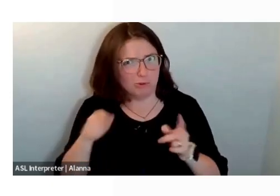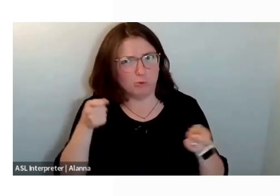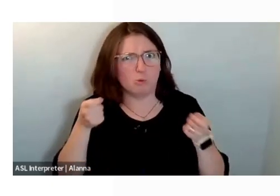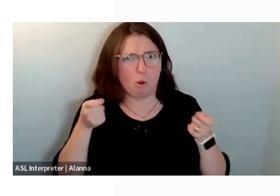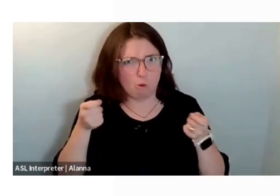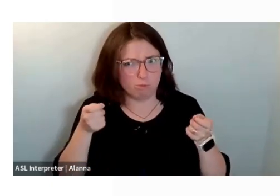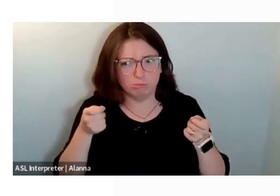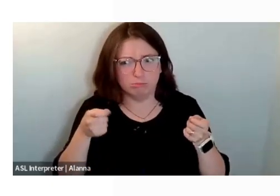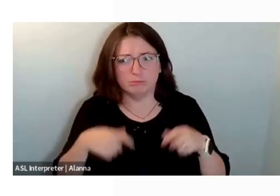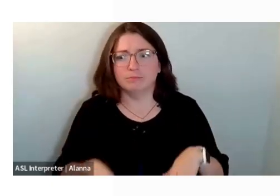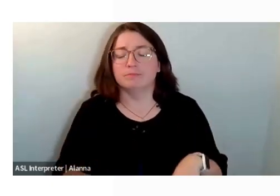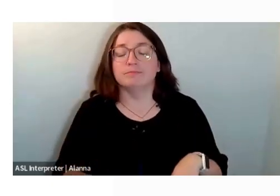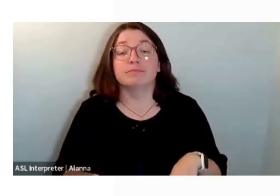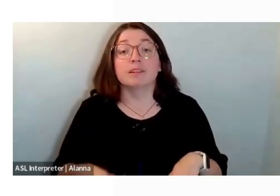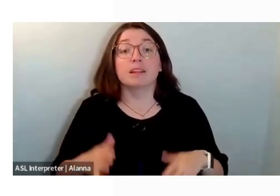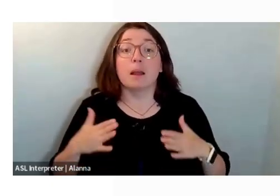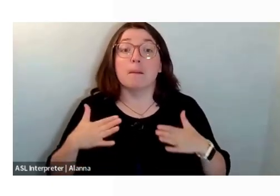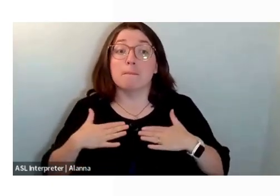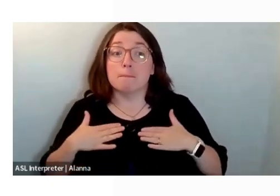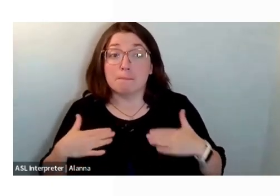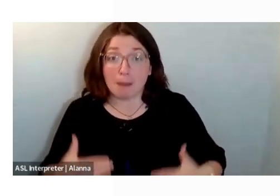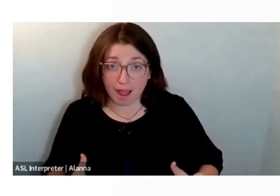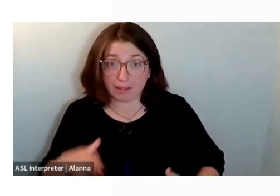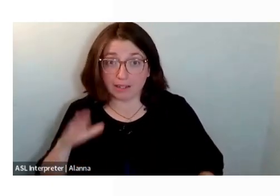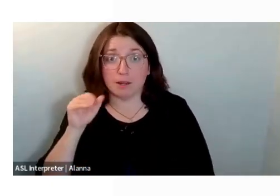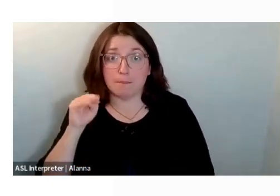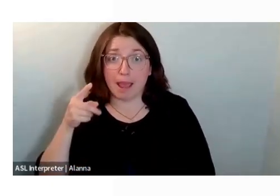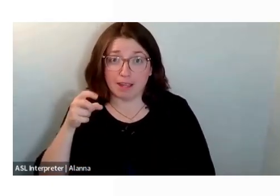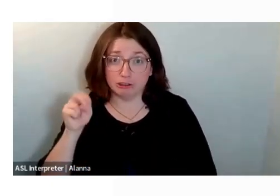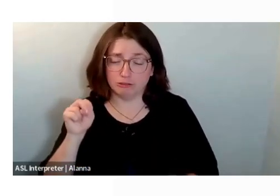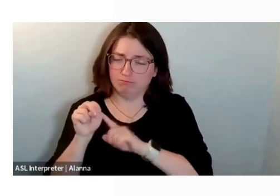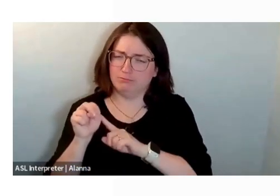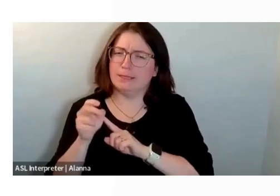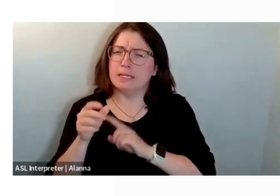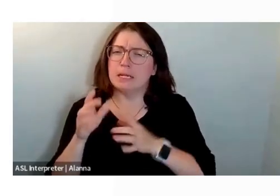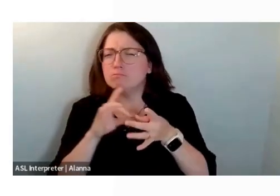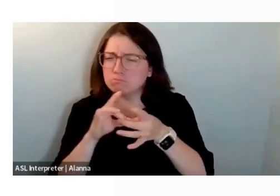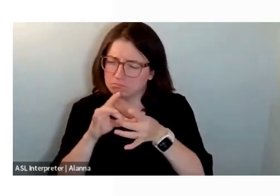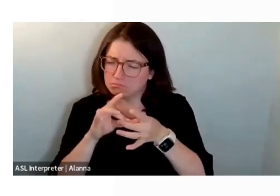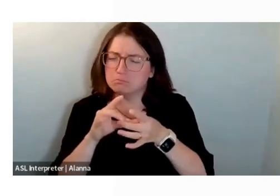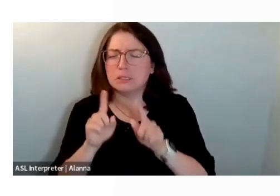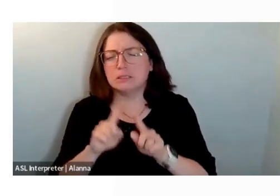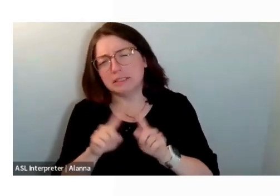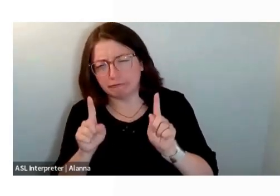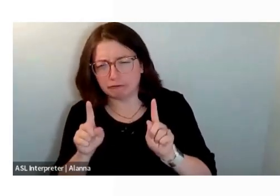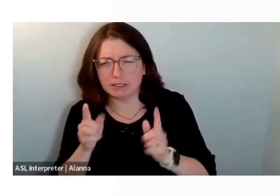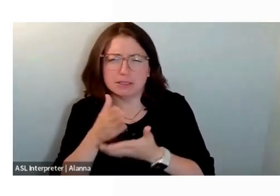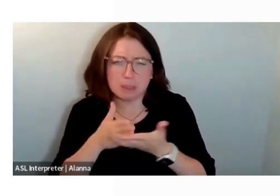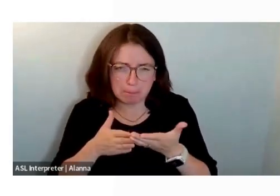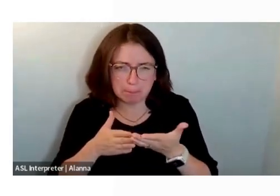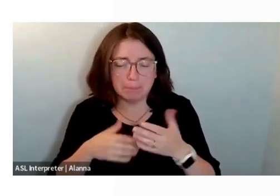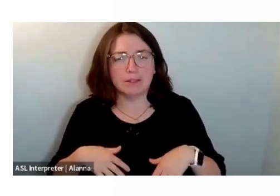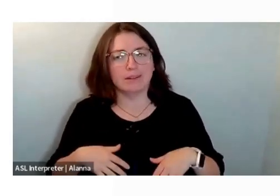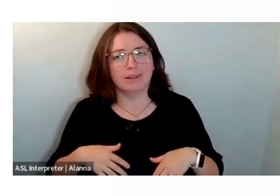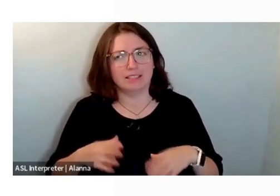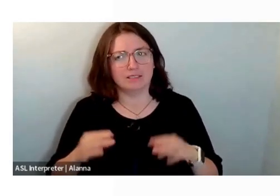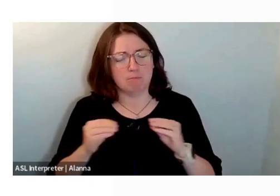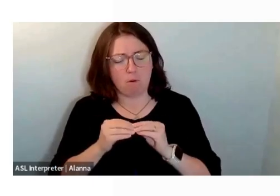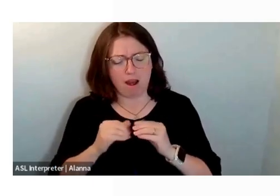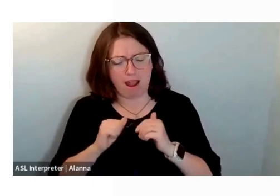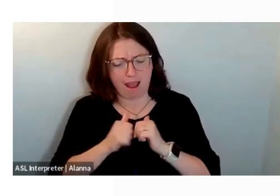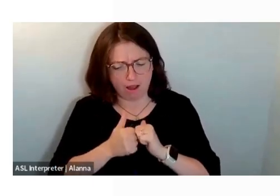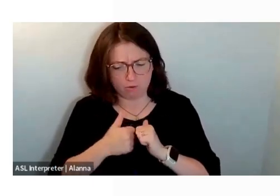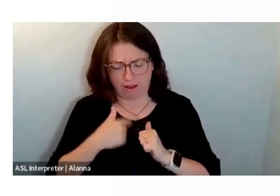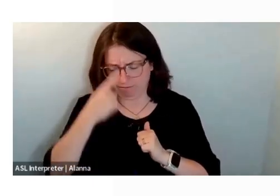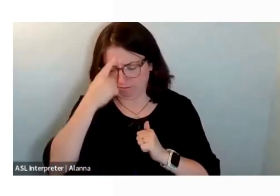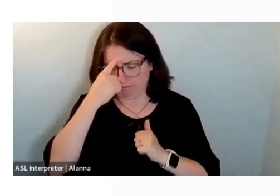body compassion is related, but it's a little different. It asks, how do I relate to my body given what it has